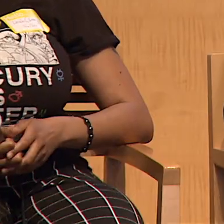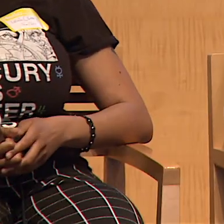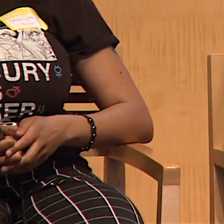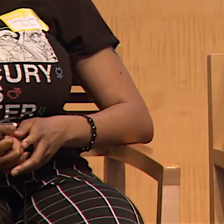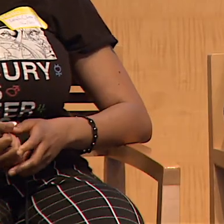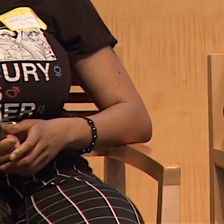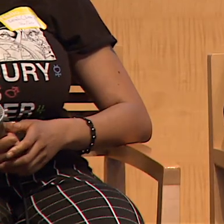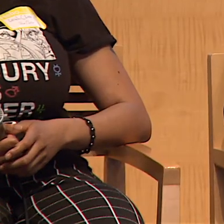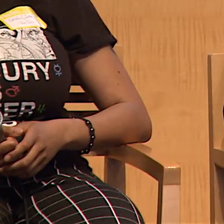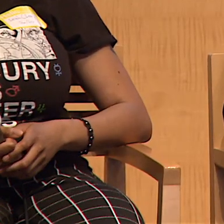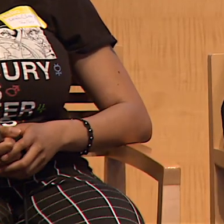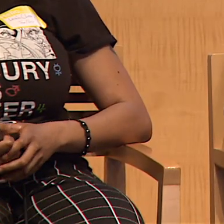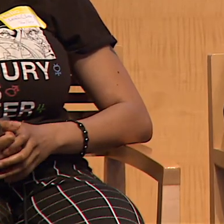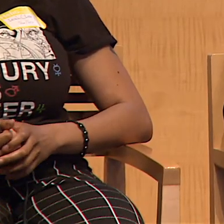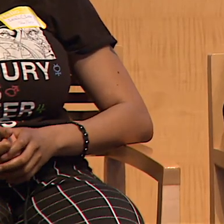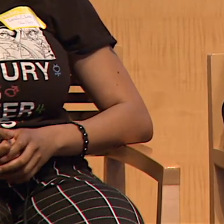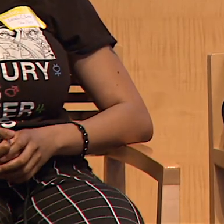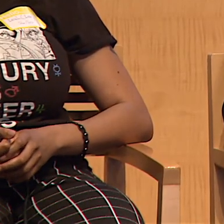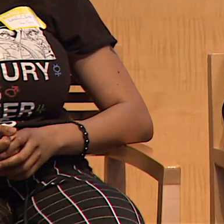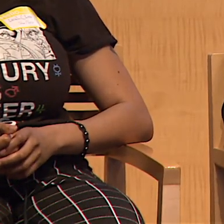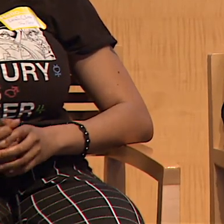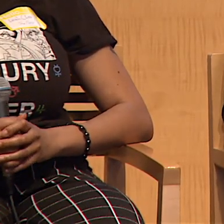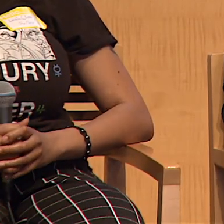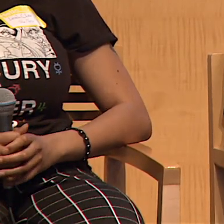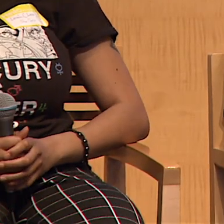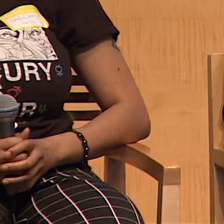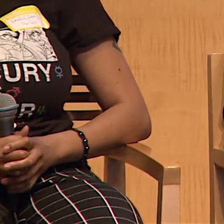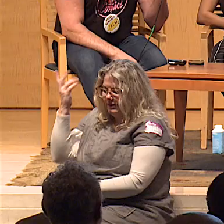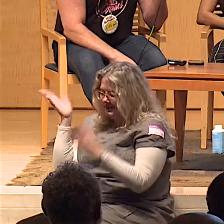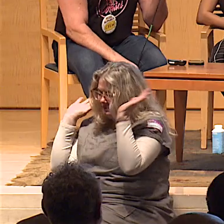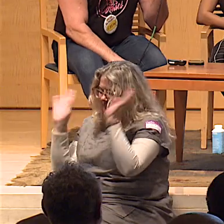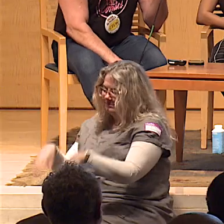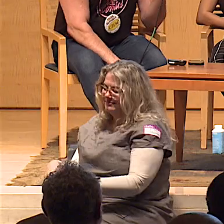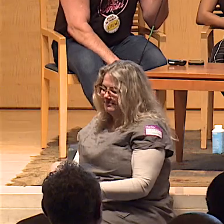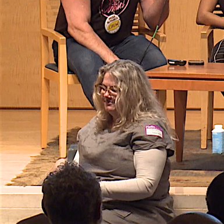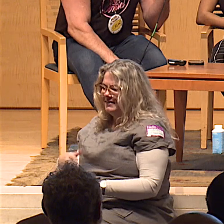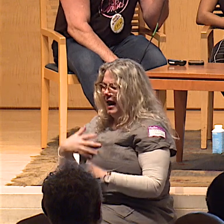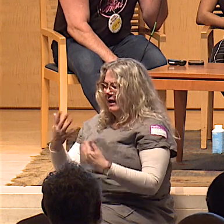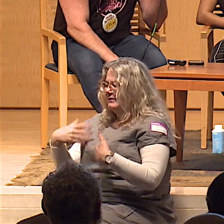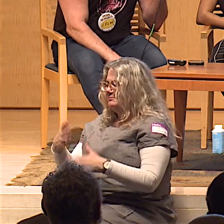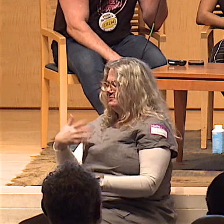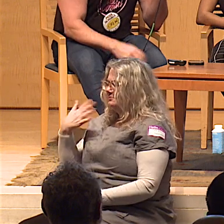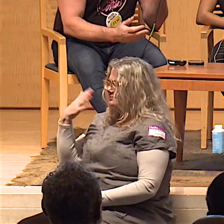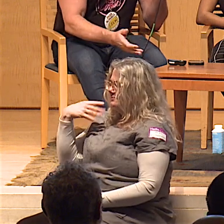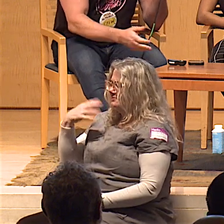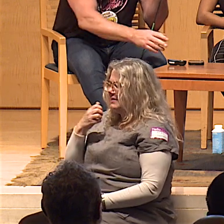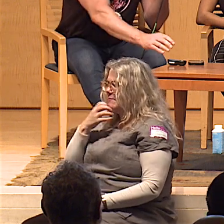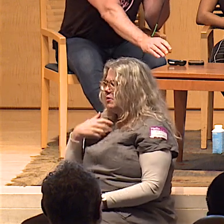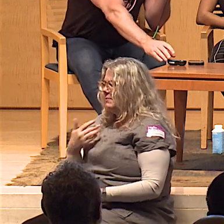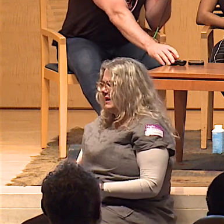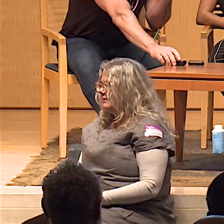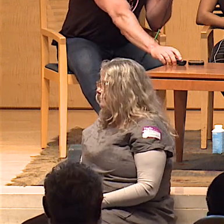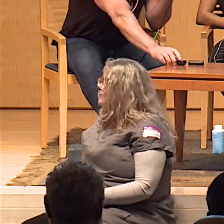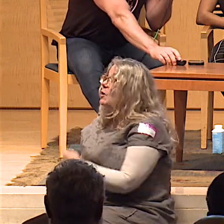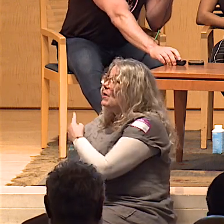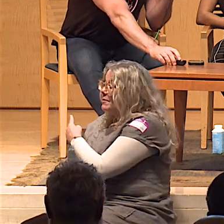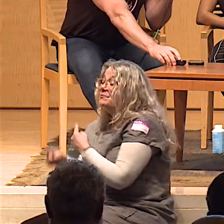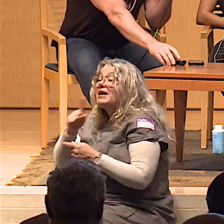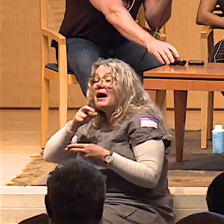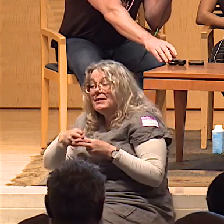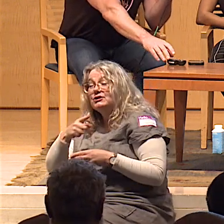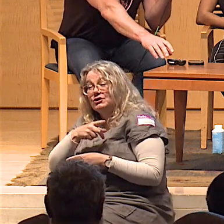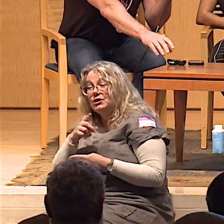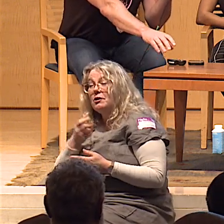know. Anyway. Sorry, I don't know where I'm going with this. I'm warm again. Trinidad, you're a poet as well, as I mentioned,